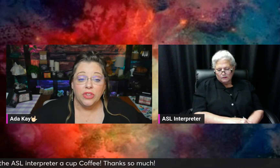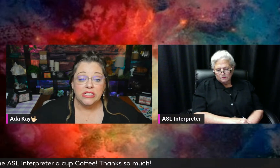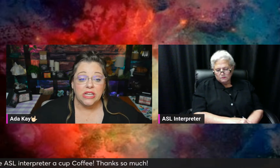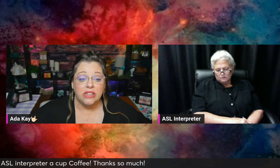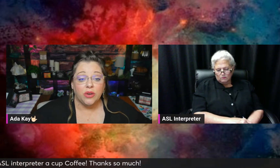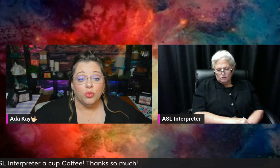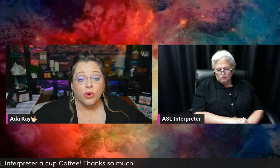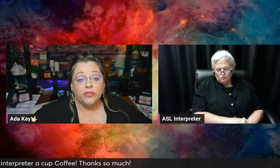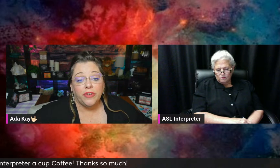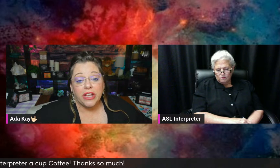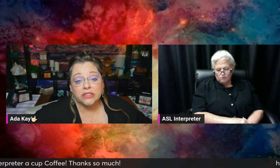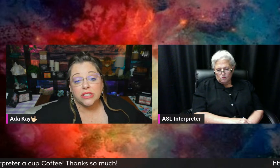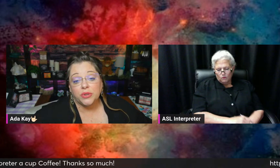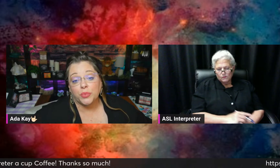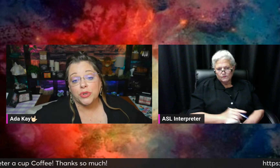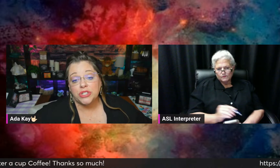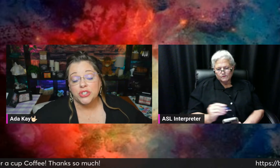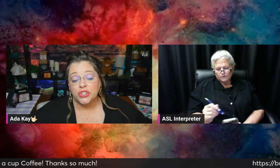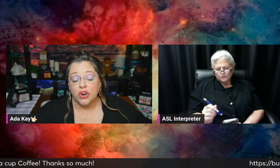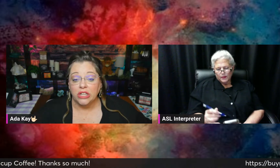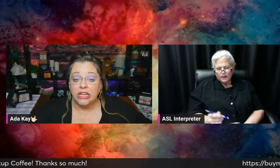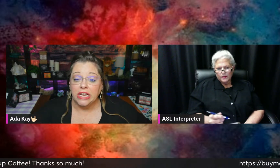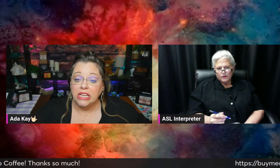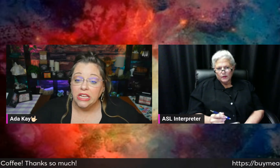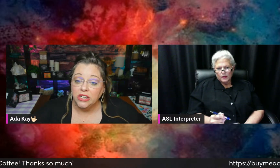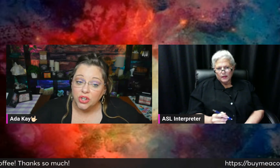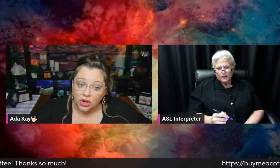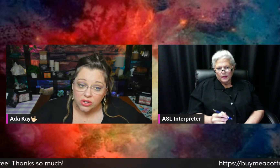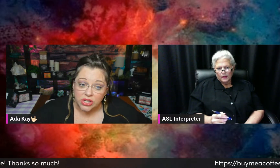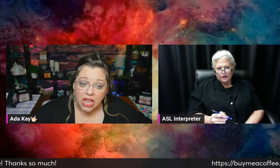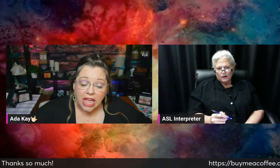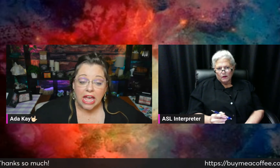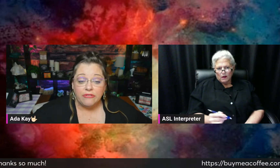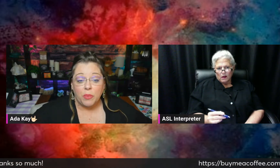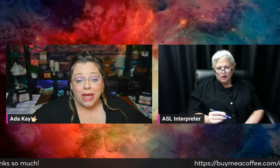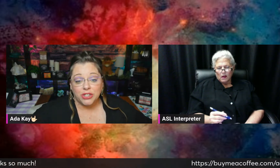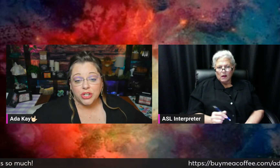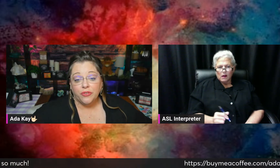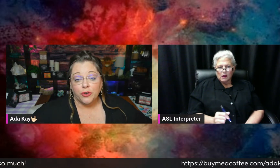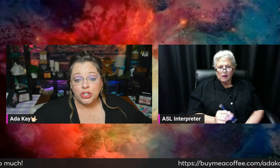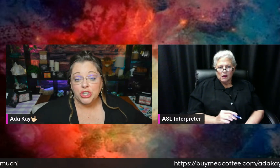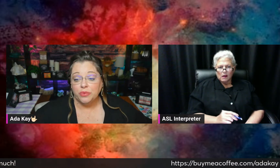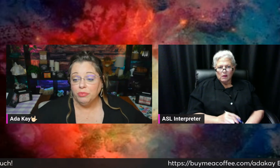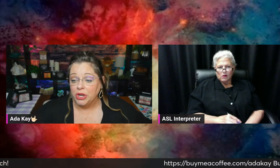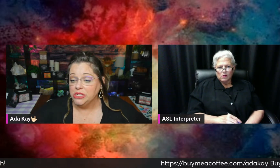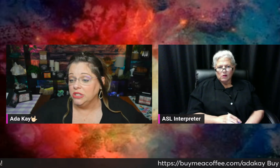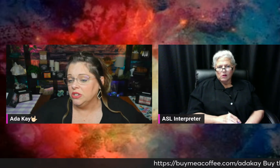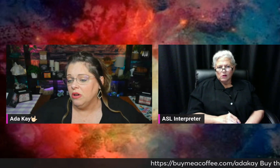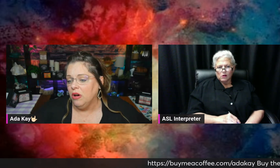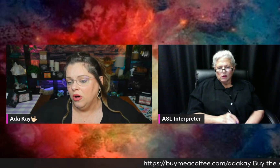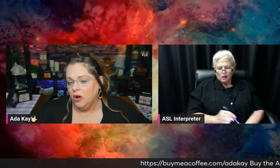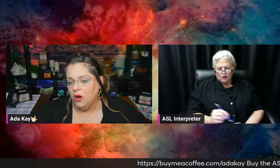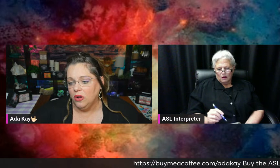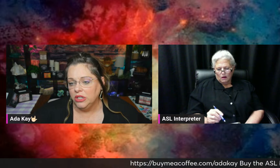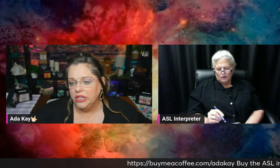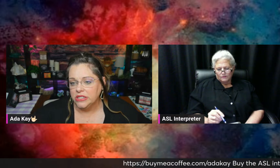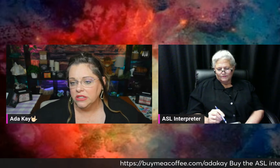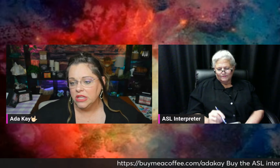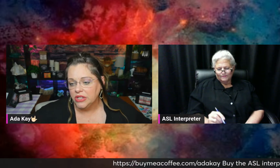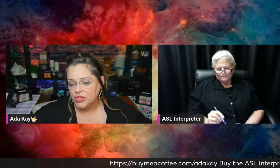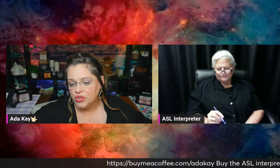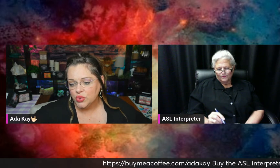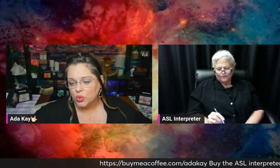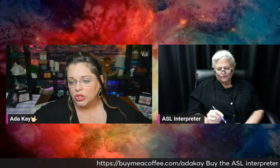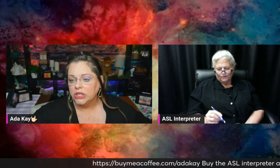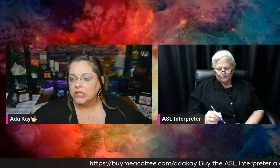Oh, they say that royal fans think that Princess Charlotte and King Charles have a matching friendship bracelets. Oh, isn't